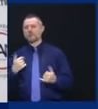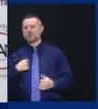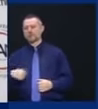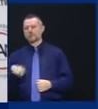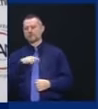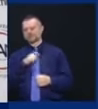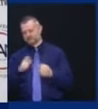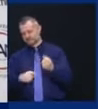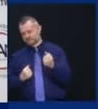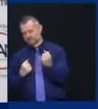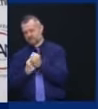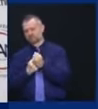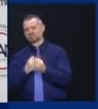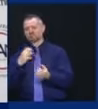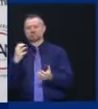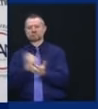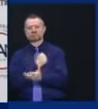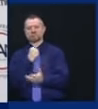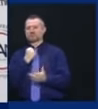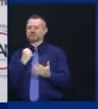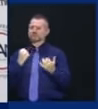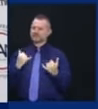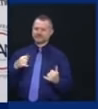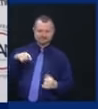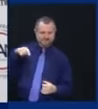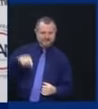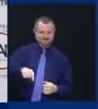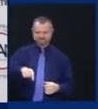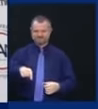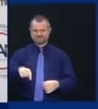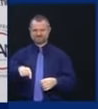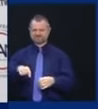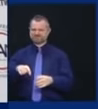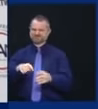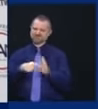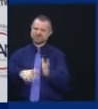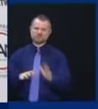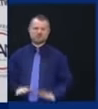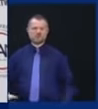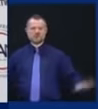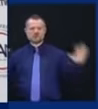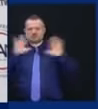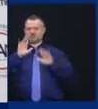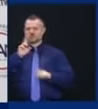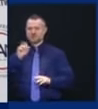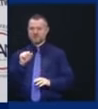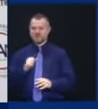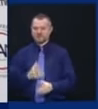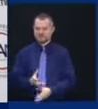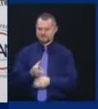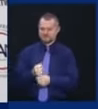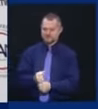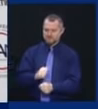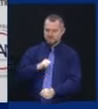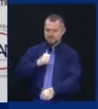take advantage of the state again, showing the nation that faith-based